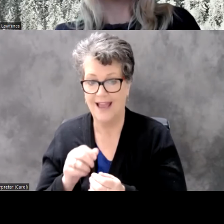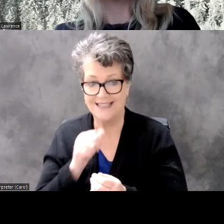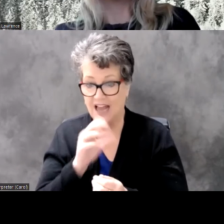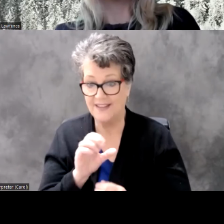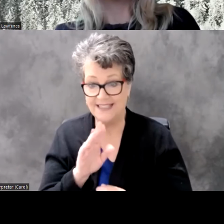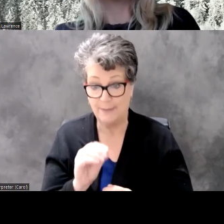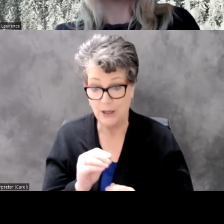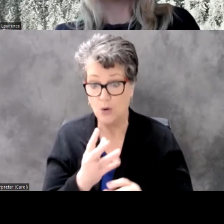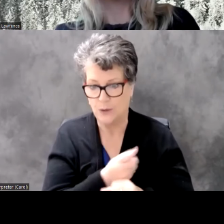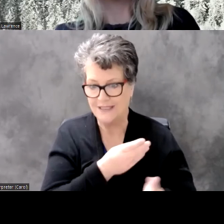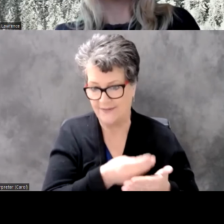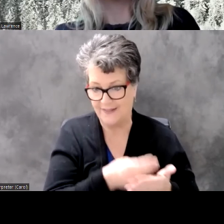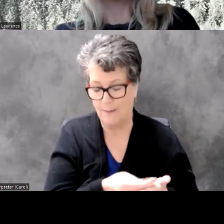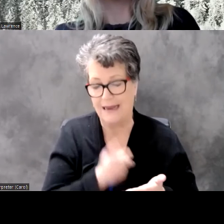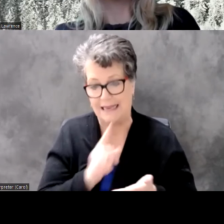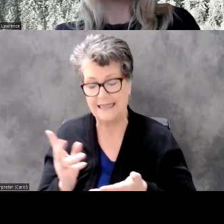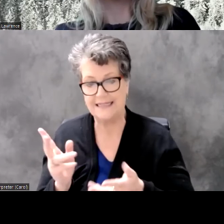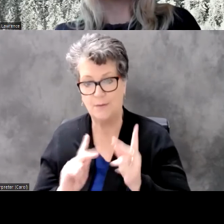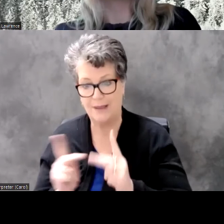CBOs.